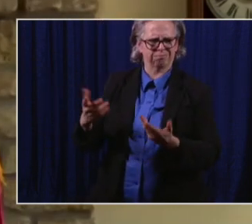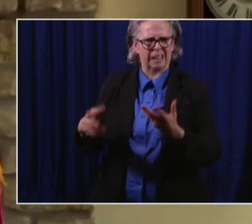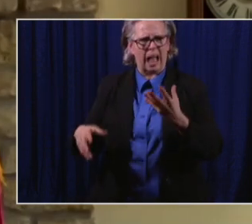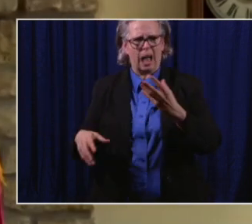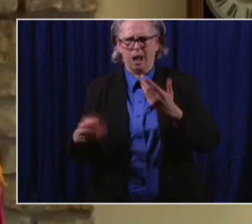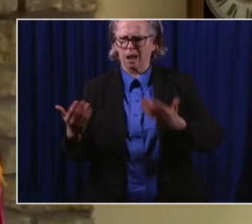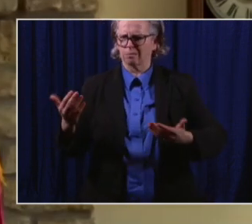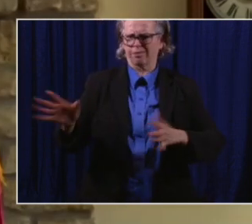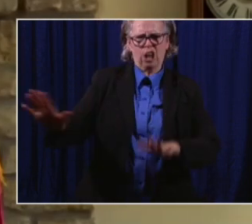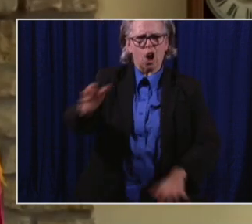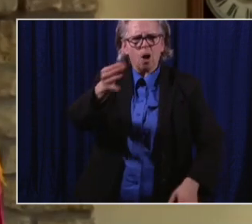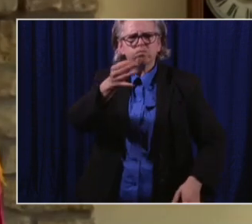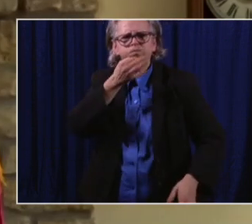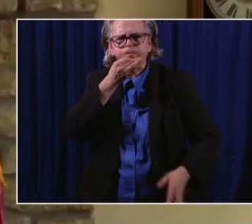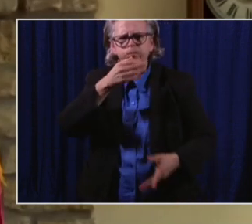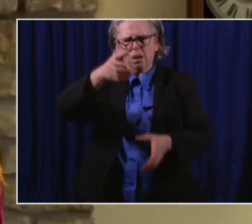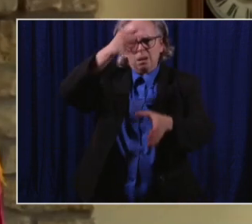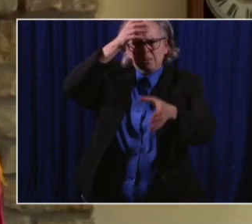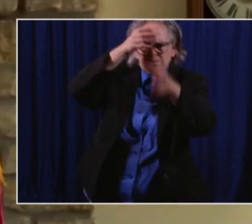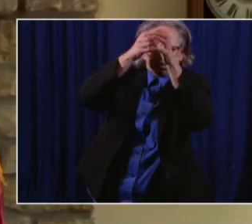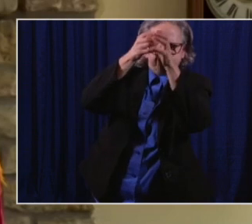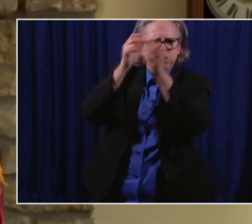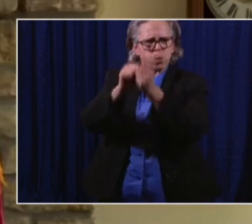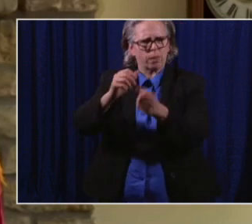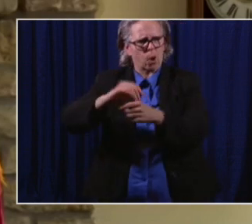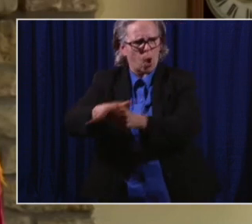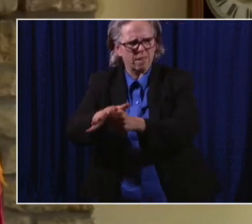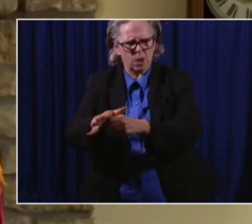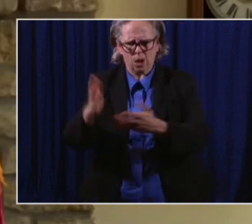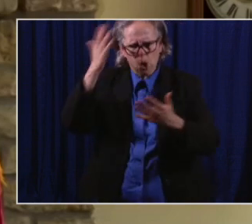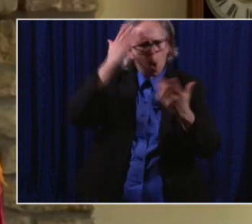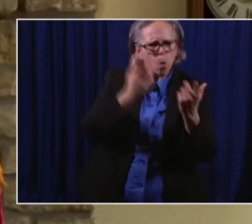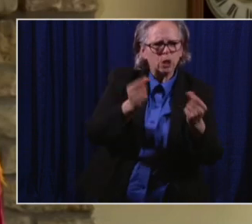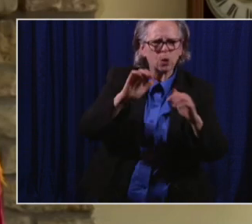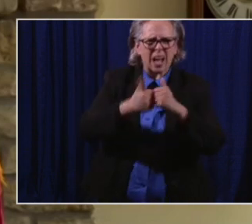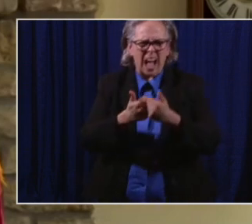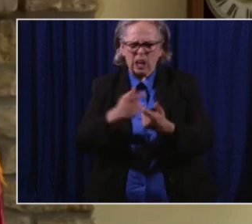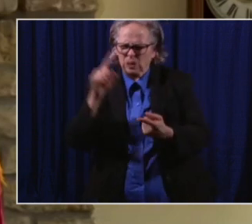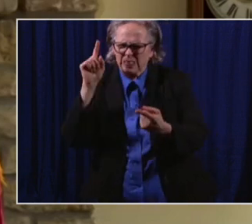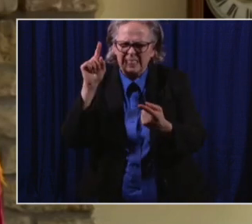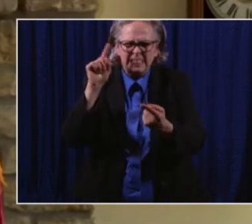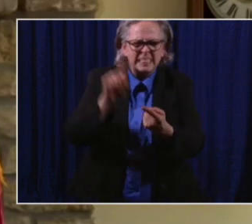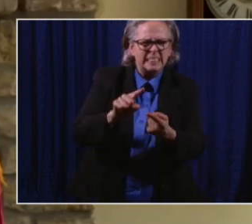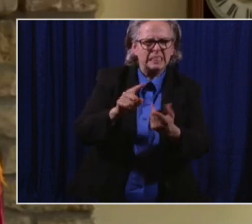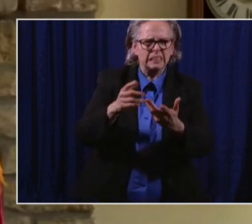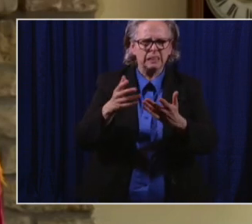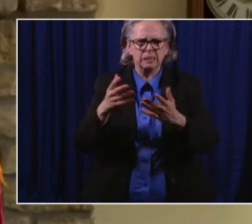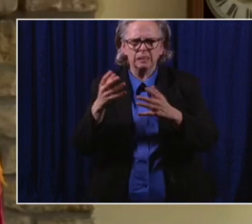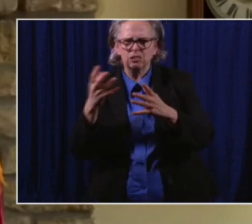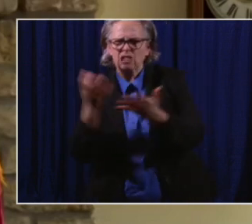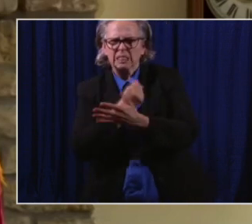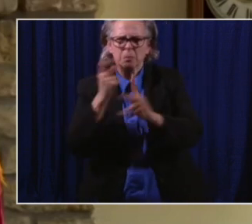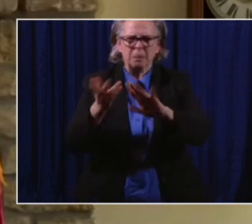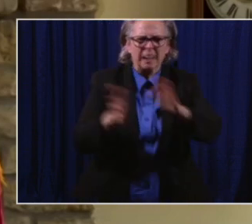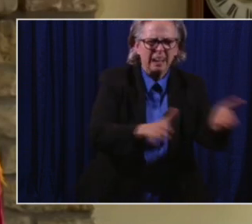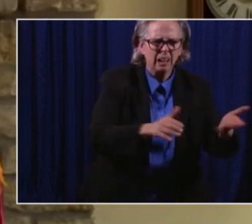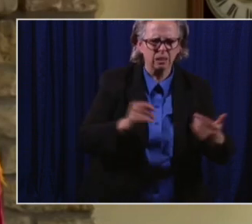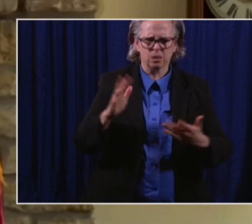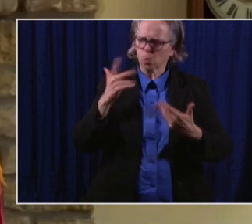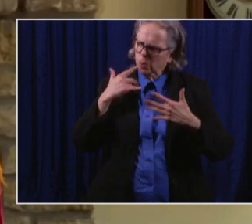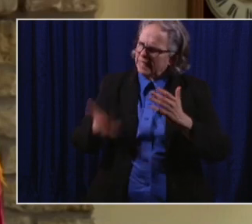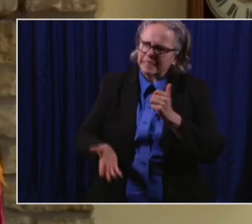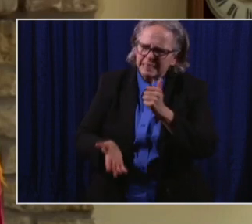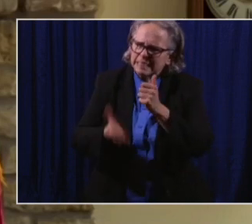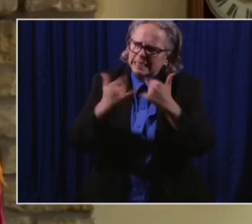that exists around this very, very dangerous virus. And that will continue, and we'll continue to move forward on